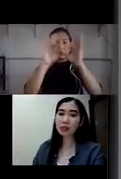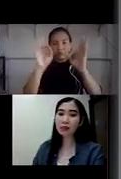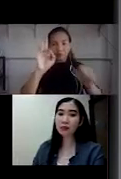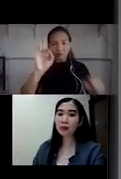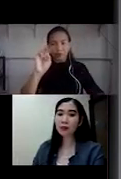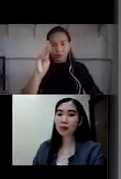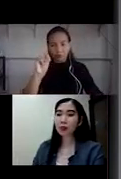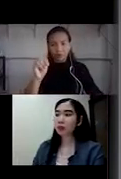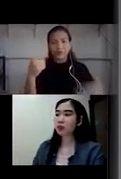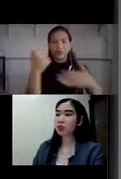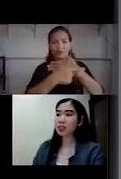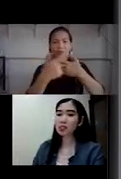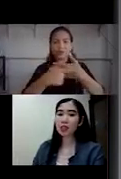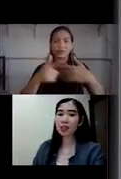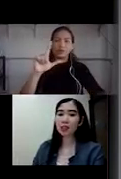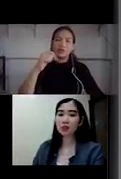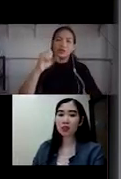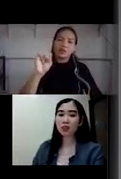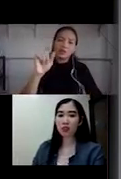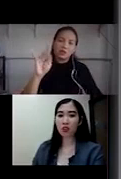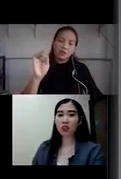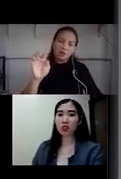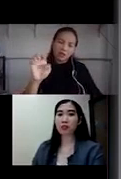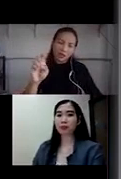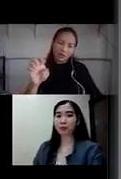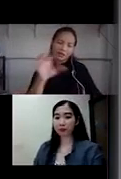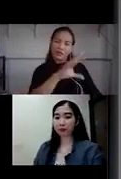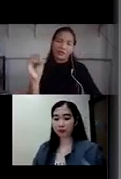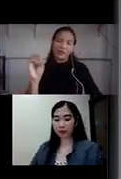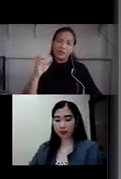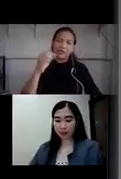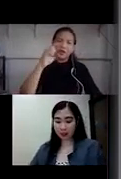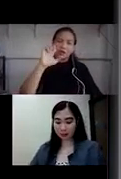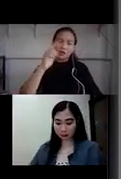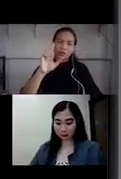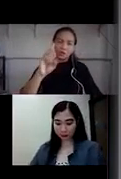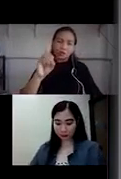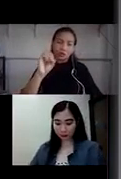Slide, Google Sheets, and Google Docs.